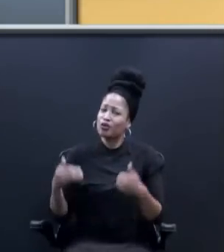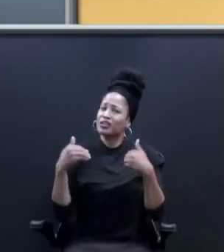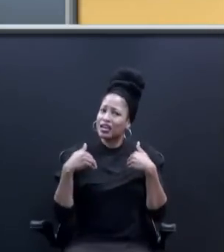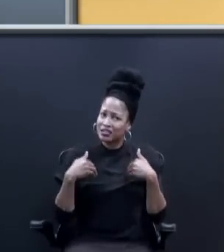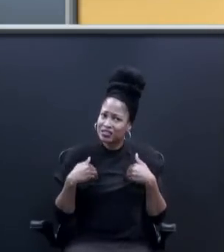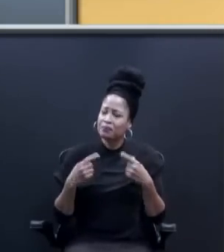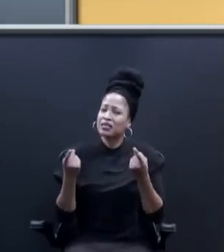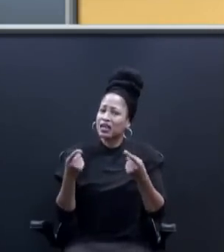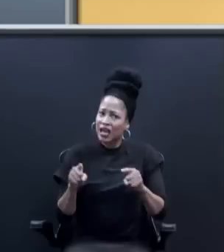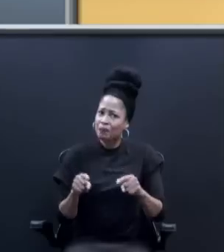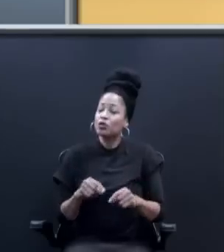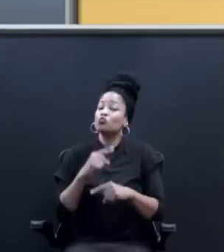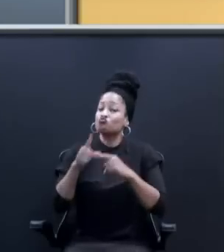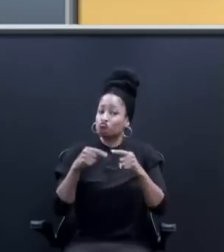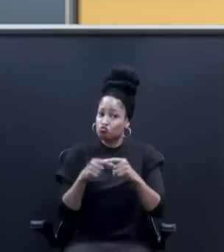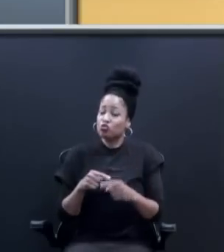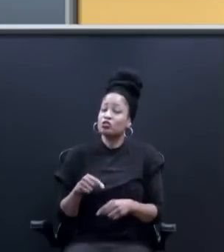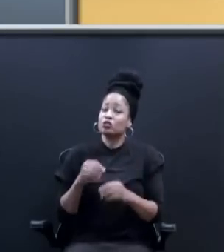down.